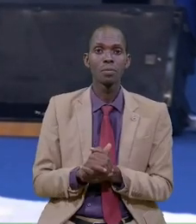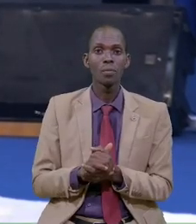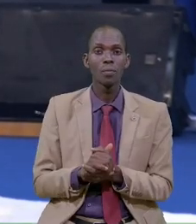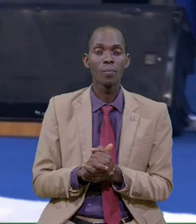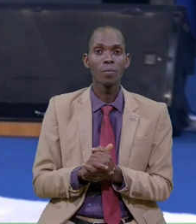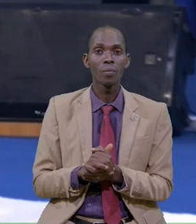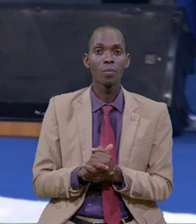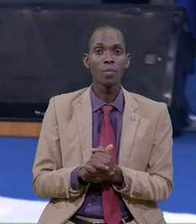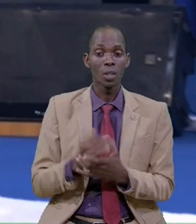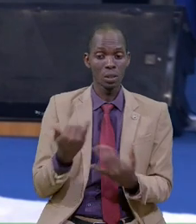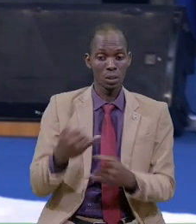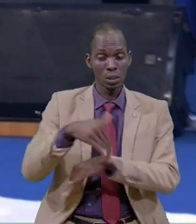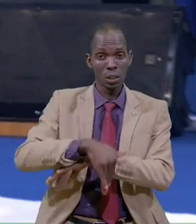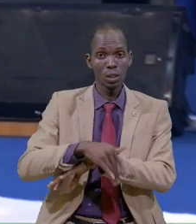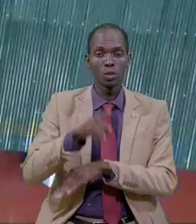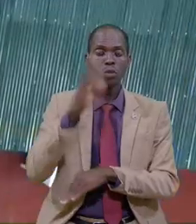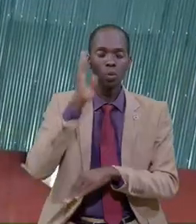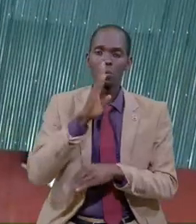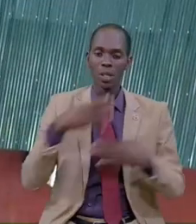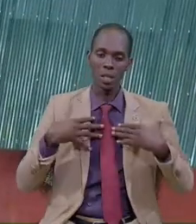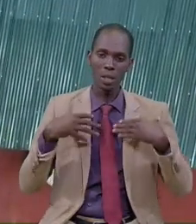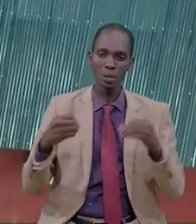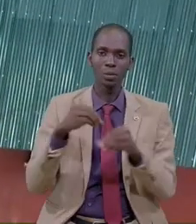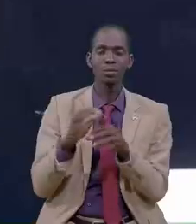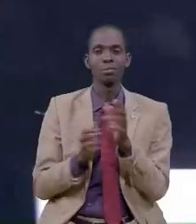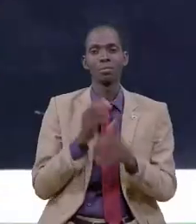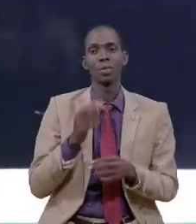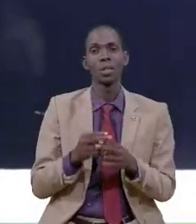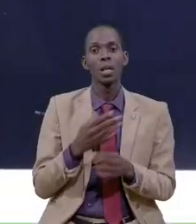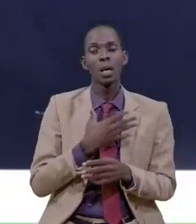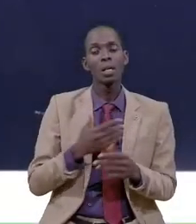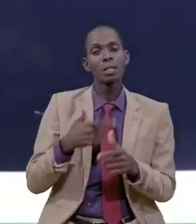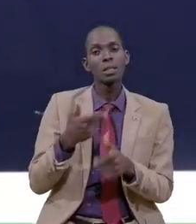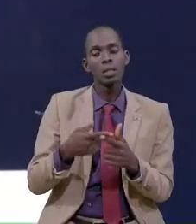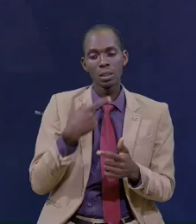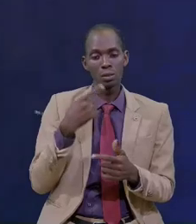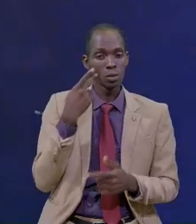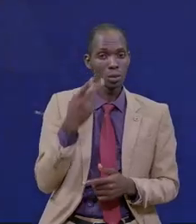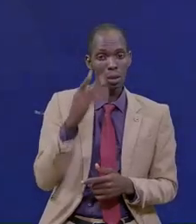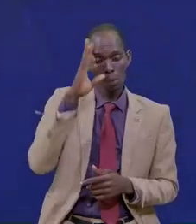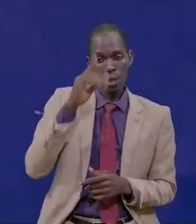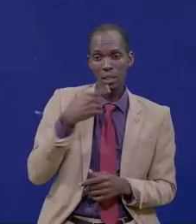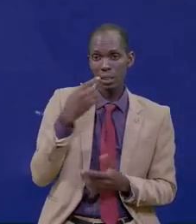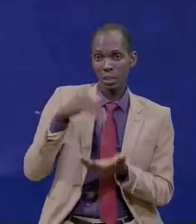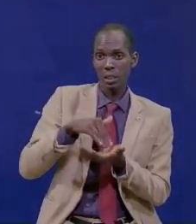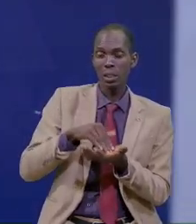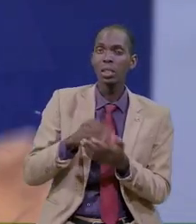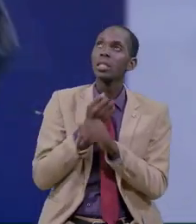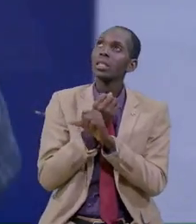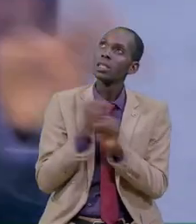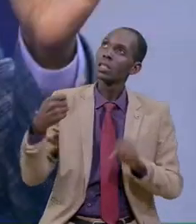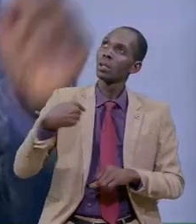tonight, you'll be healed. And then he said, save me and I shall